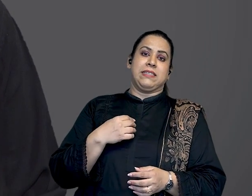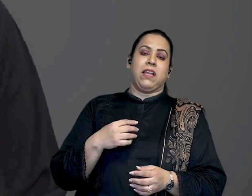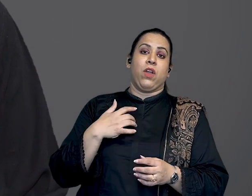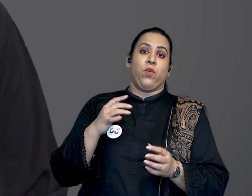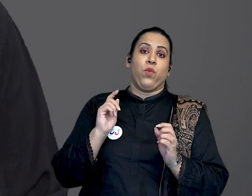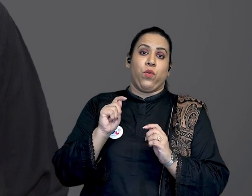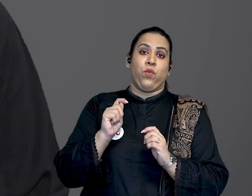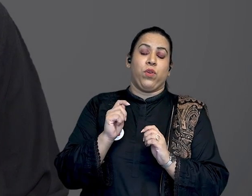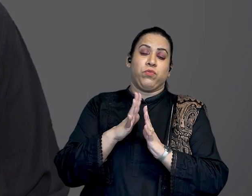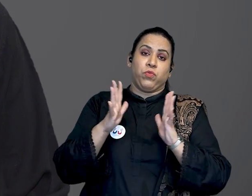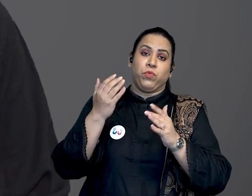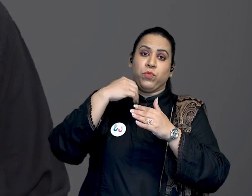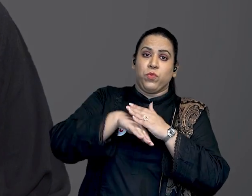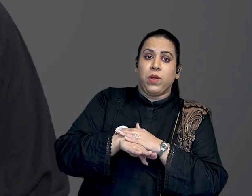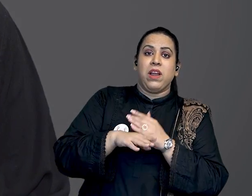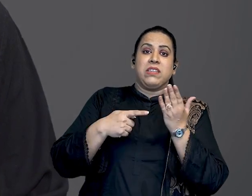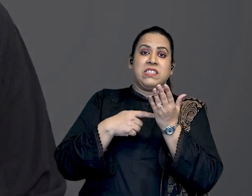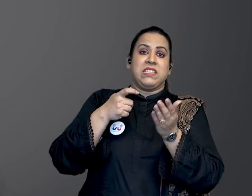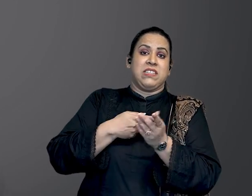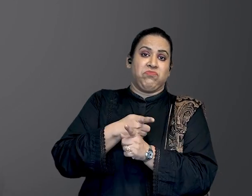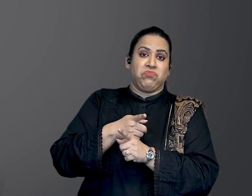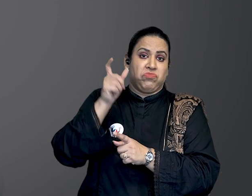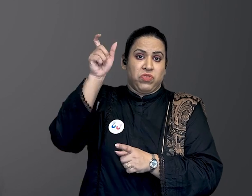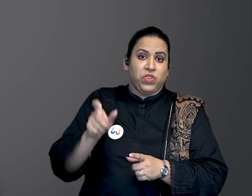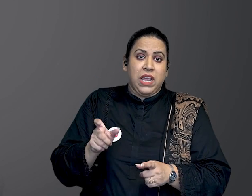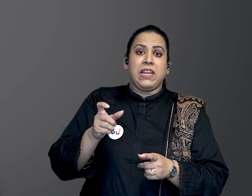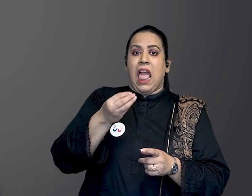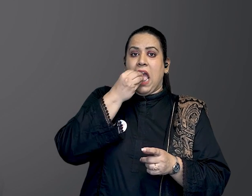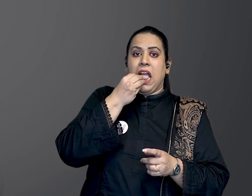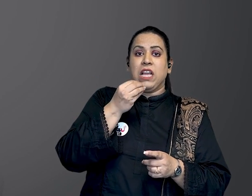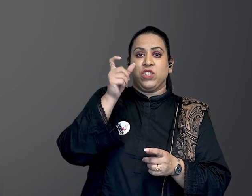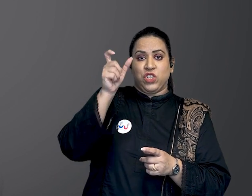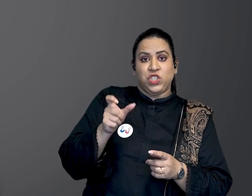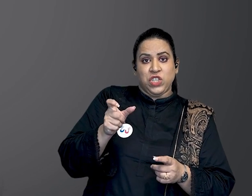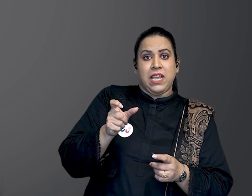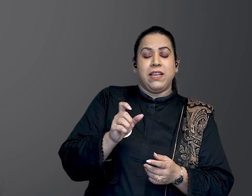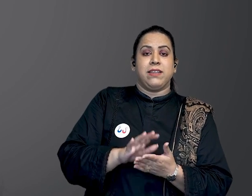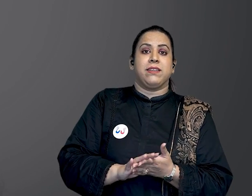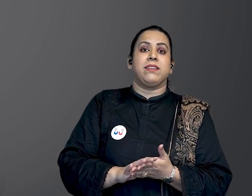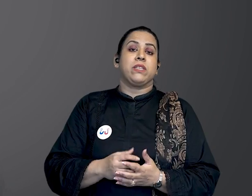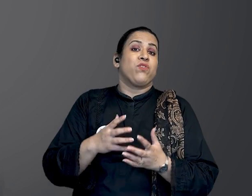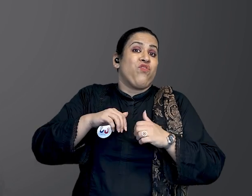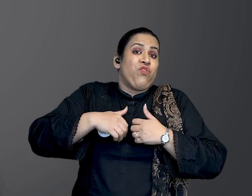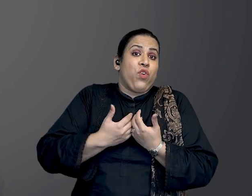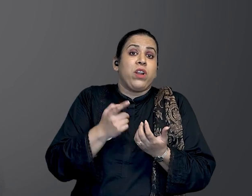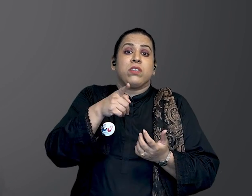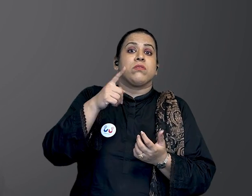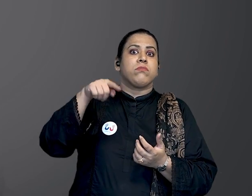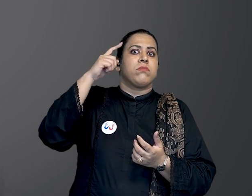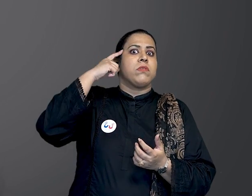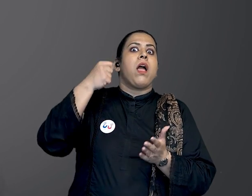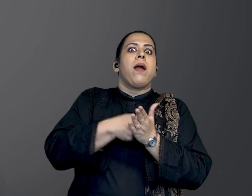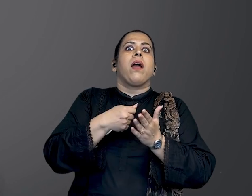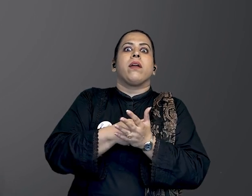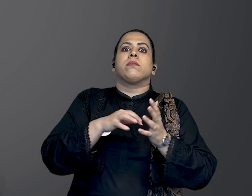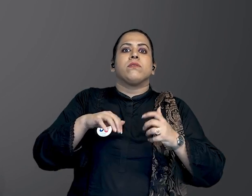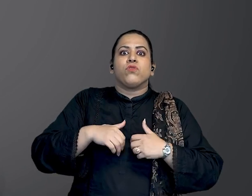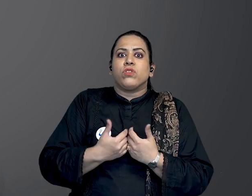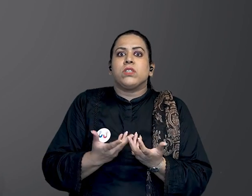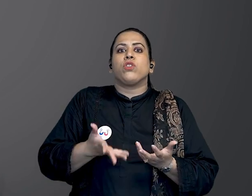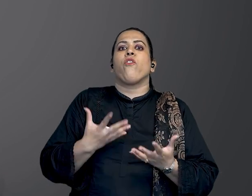ended up launching a company based on that. Now, about Lean and Clean Foods and what we do. We are a meal prep